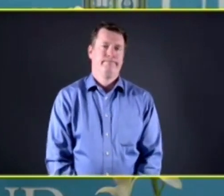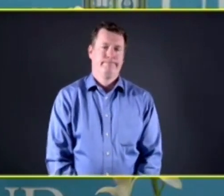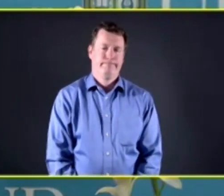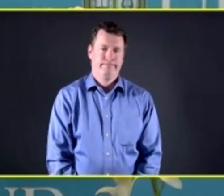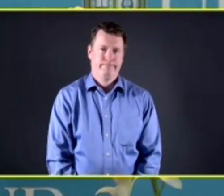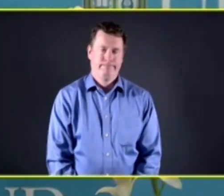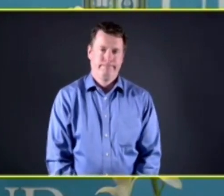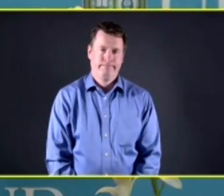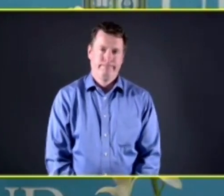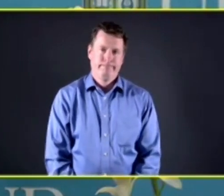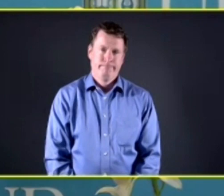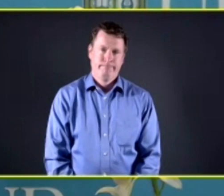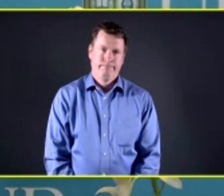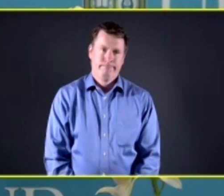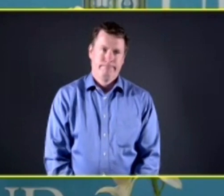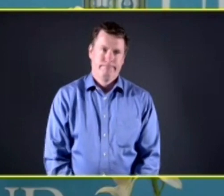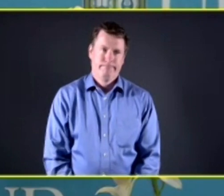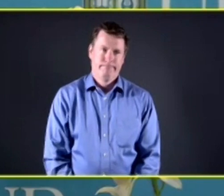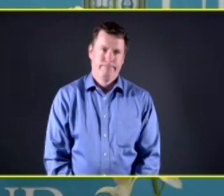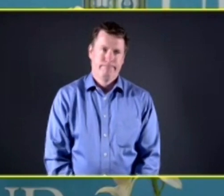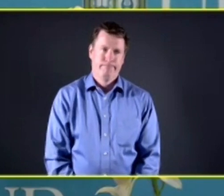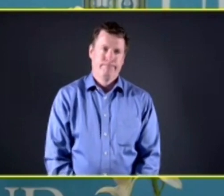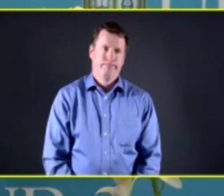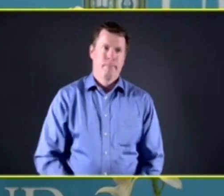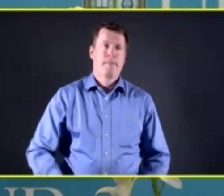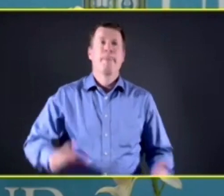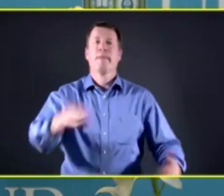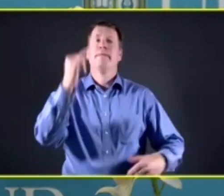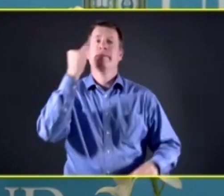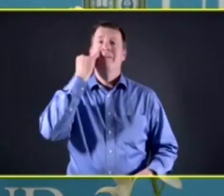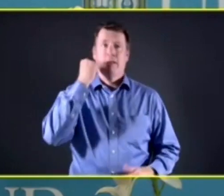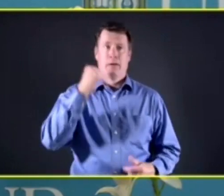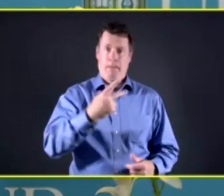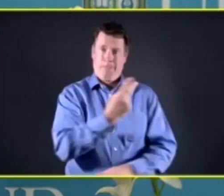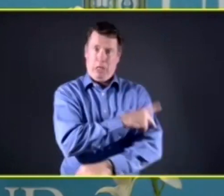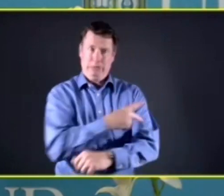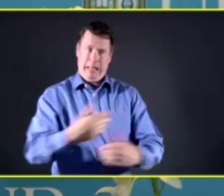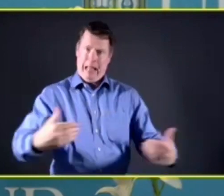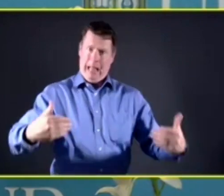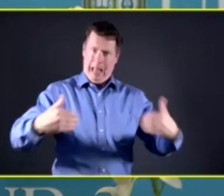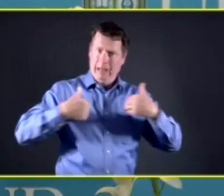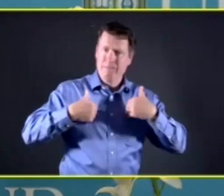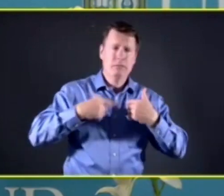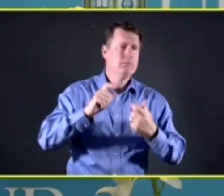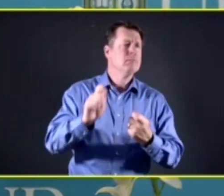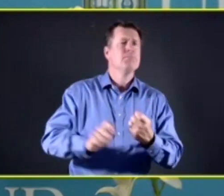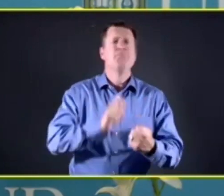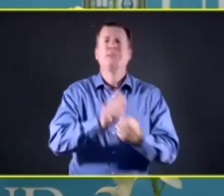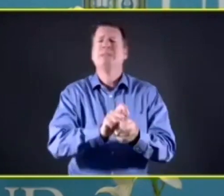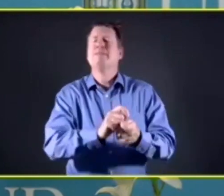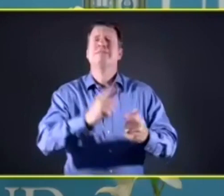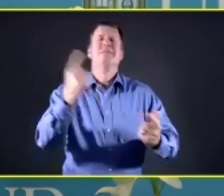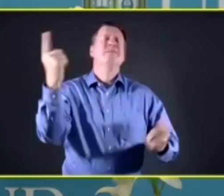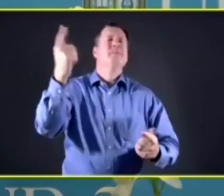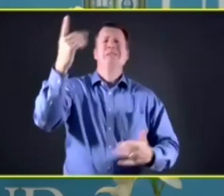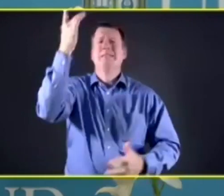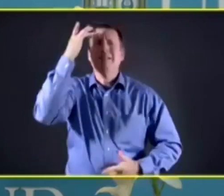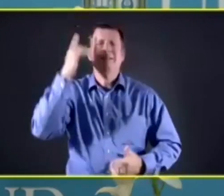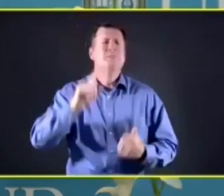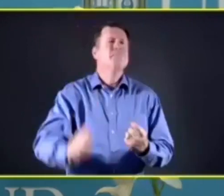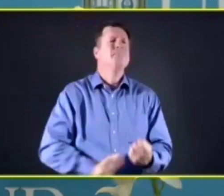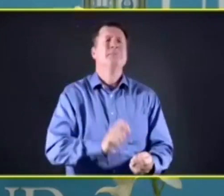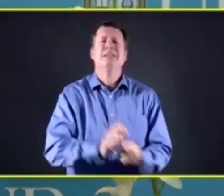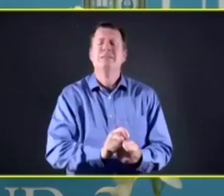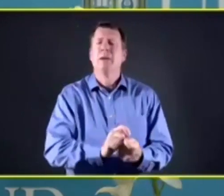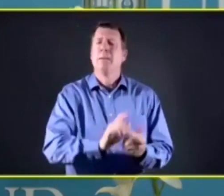these arrhythmia? Well, usually that happens when they're on medicines that also work the same way to cause